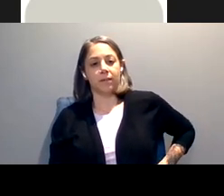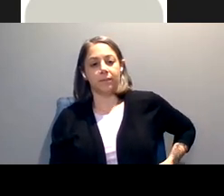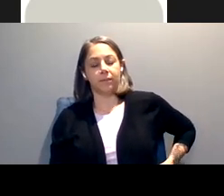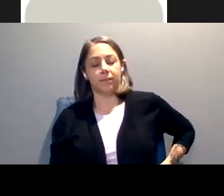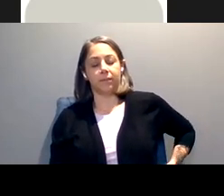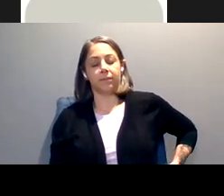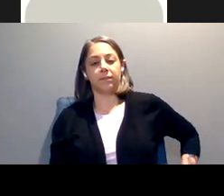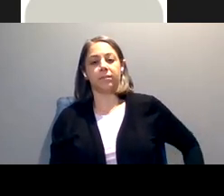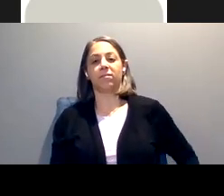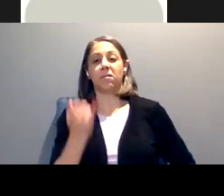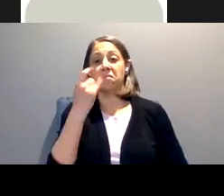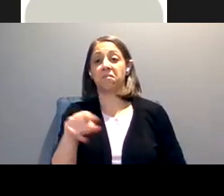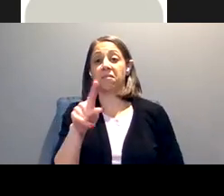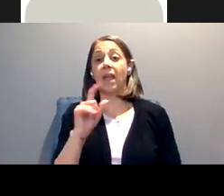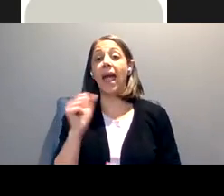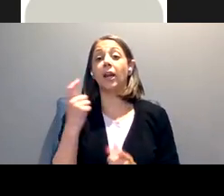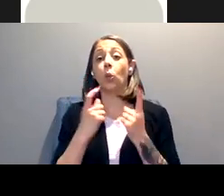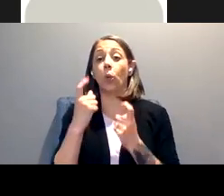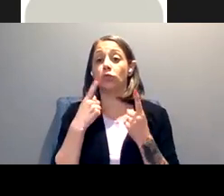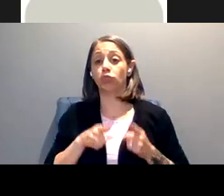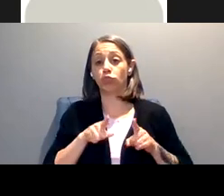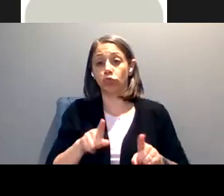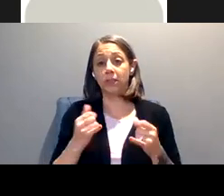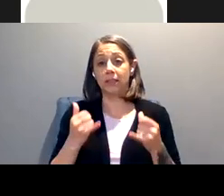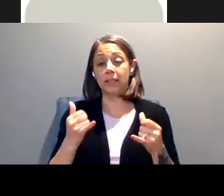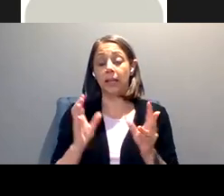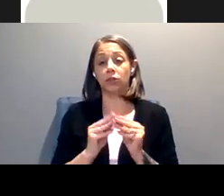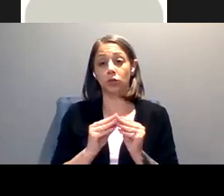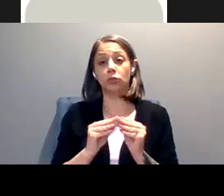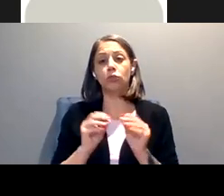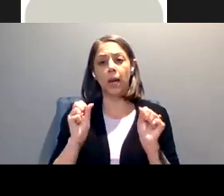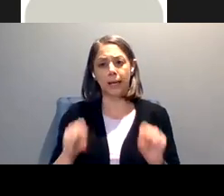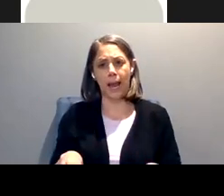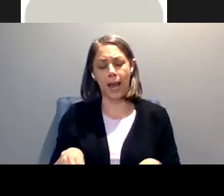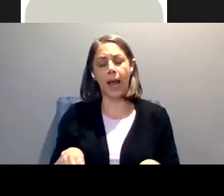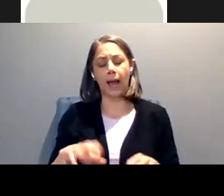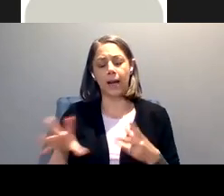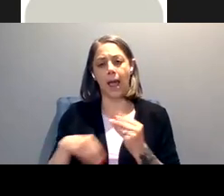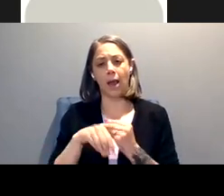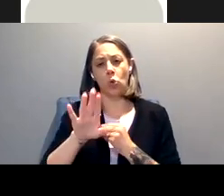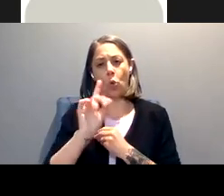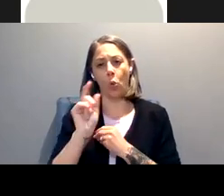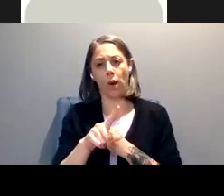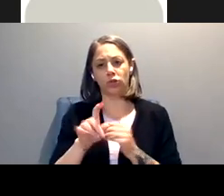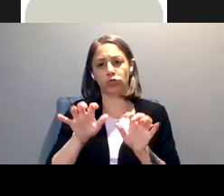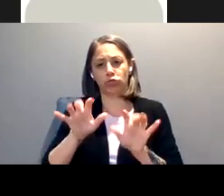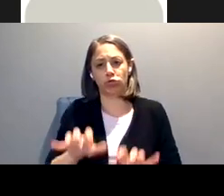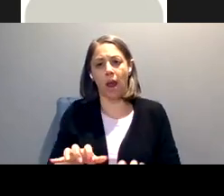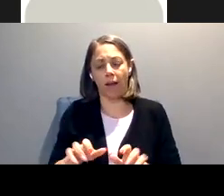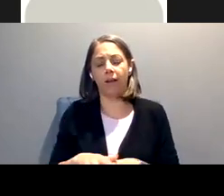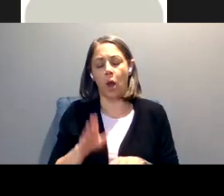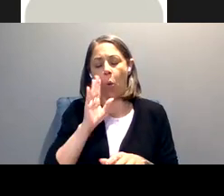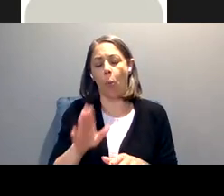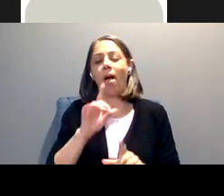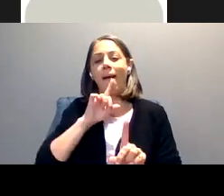If you have any questions during today's session, please feel free to enter your question into the chat and we will address them at the